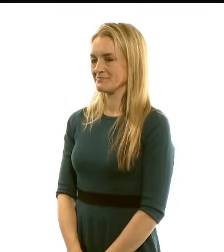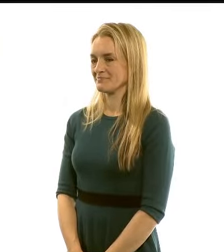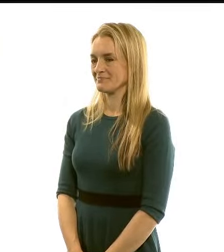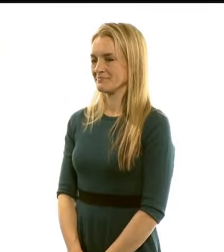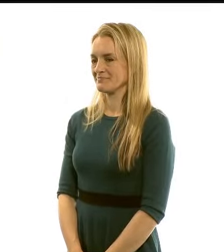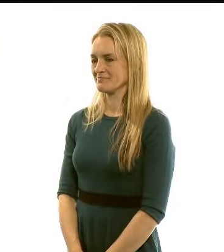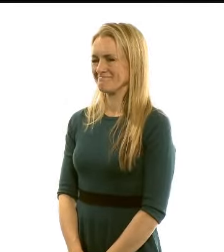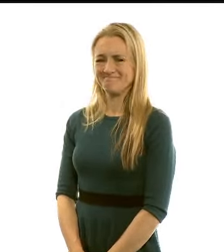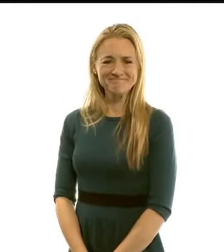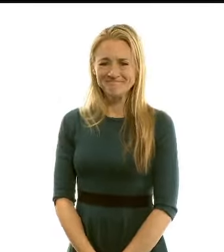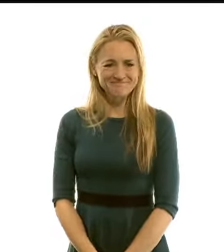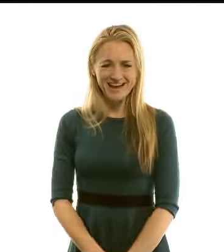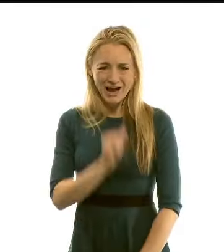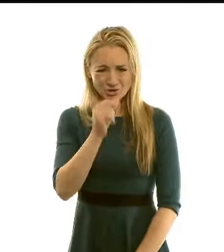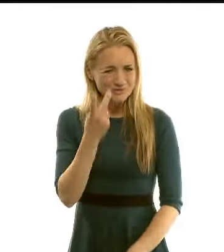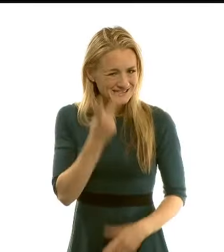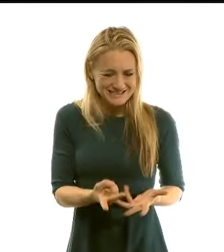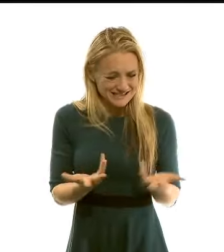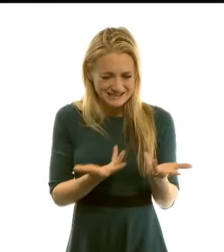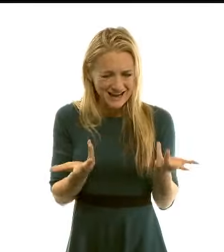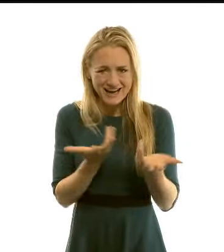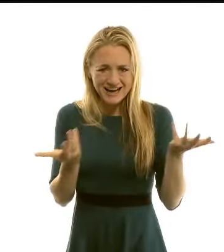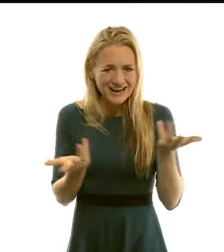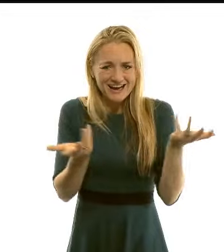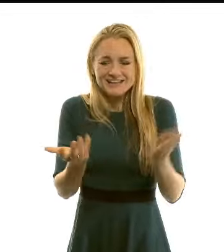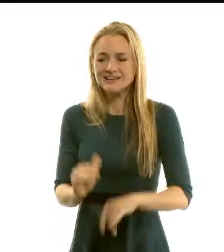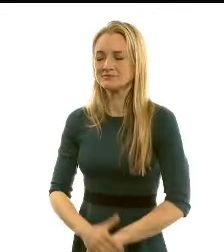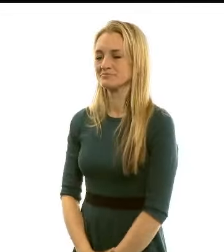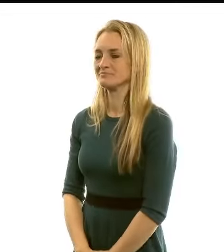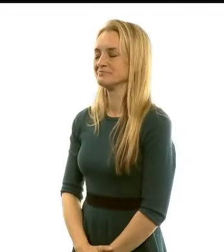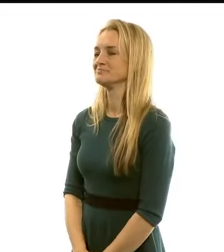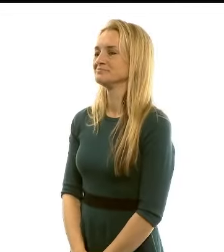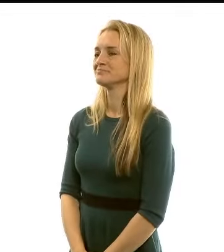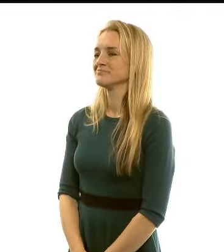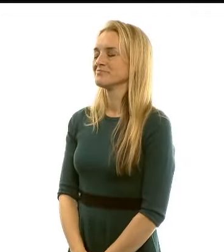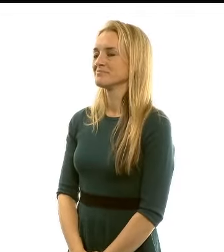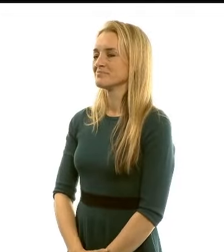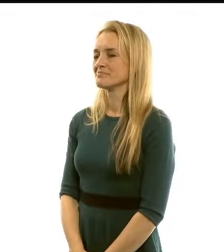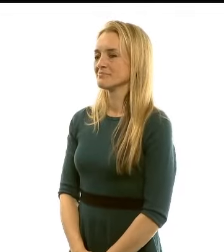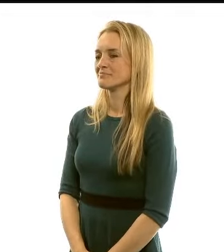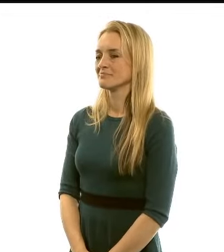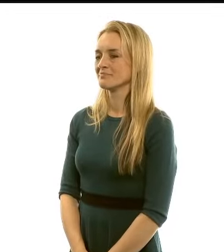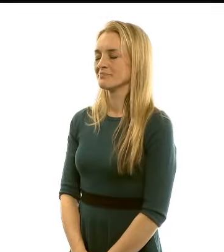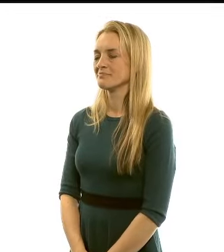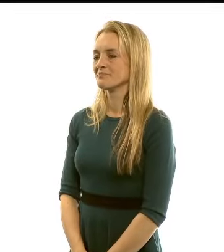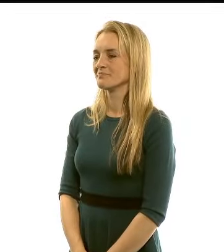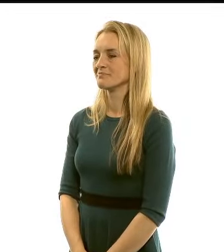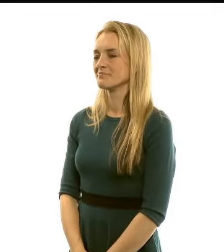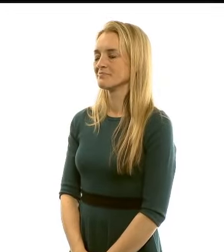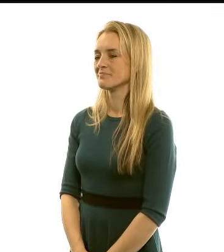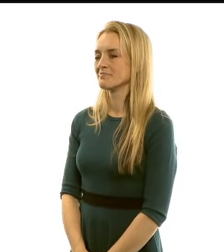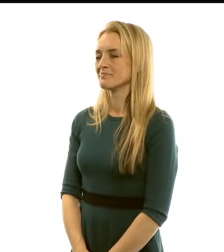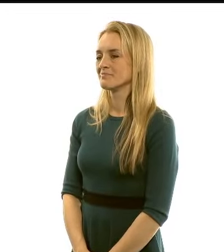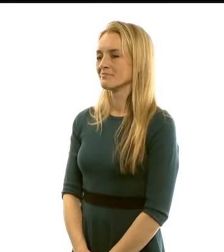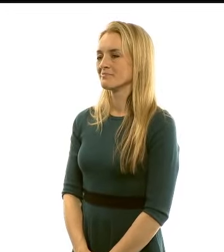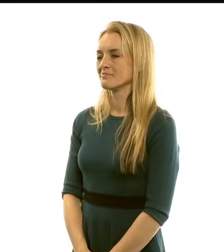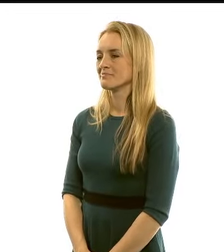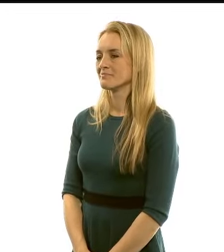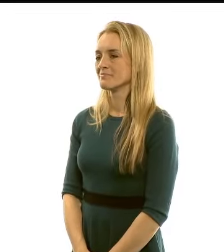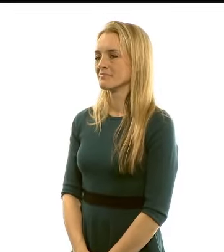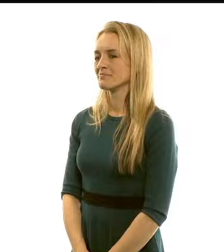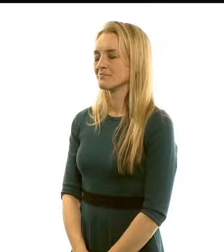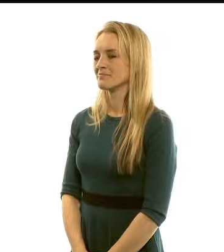I don't see it. Yes. Ooh, I got Yoshi. Waffle! Over